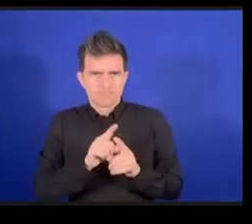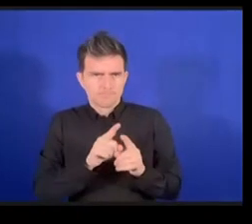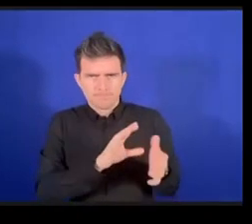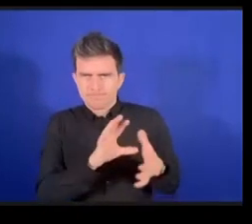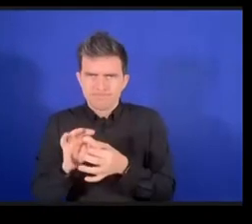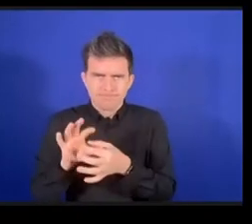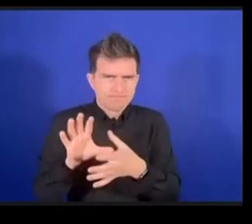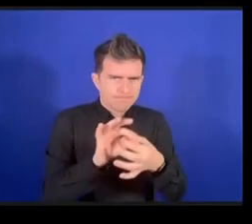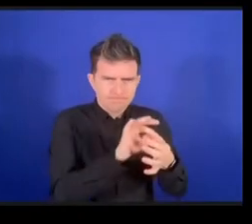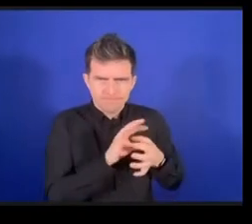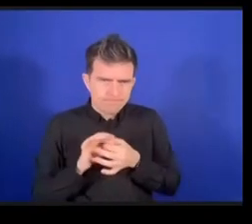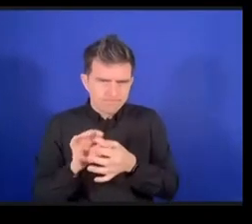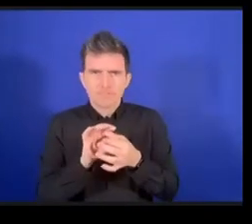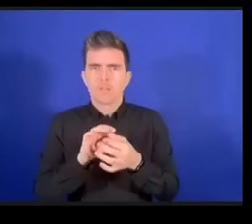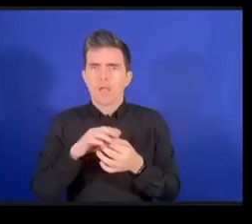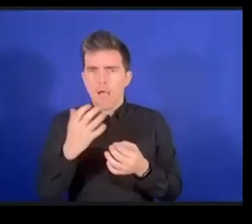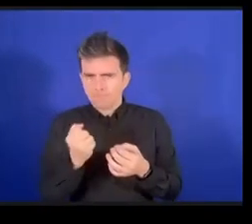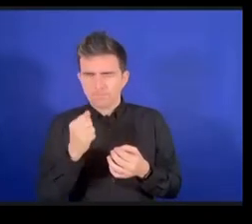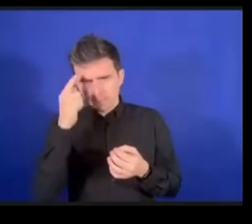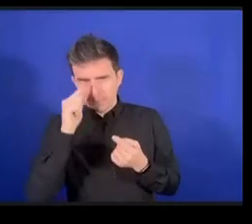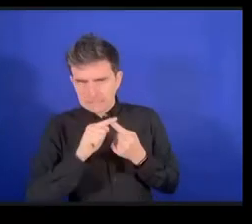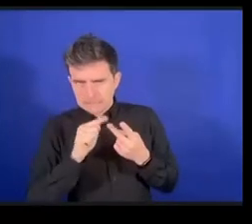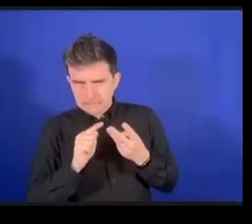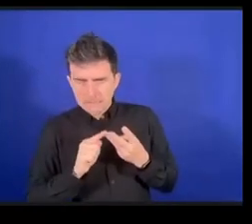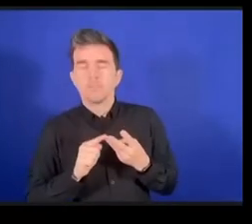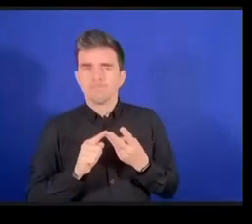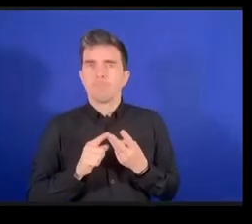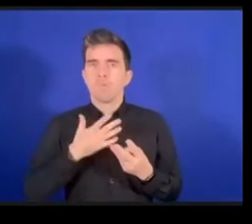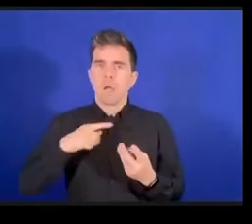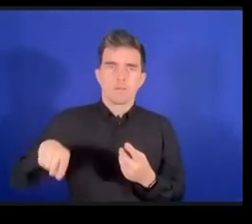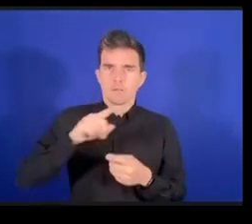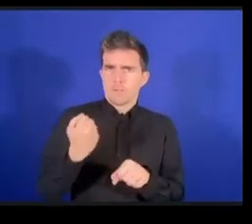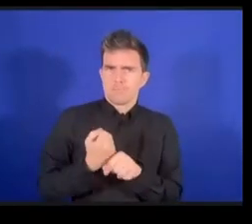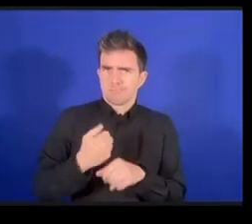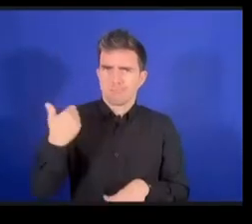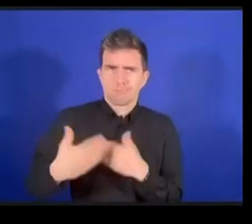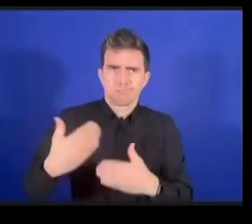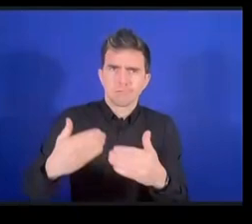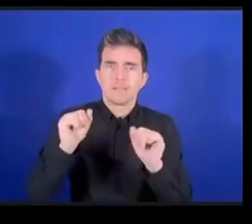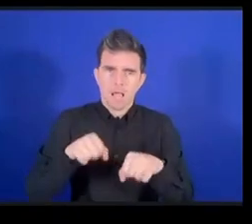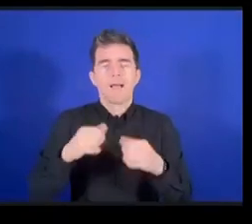actual practice thank you thank you and